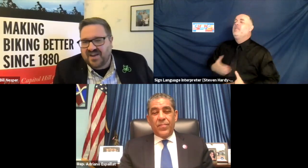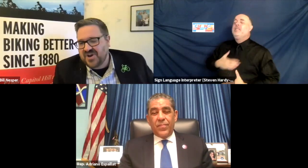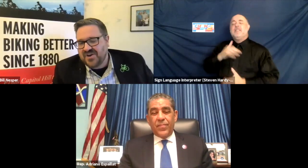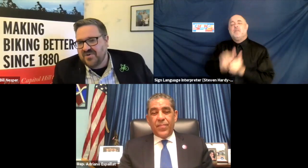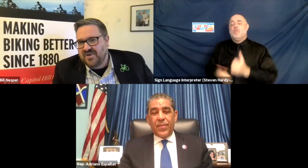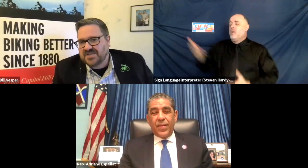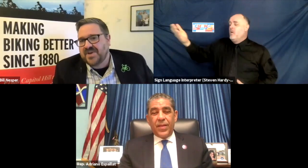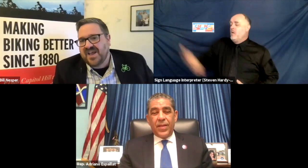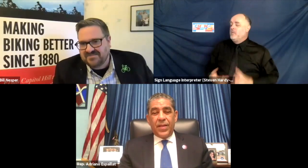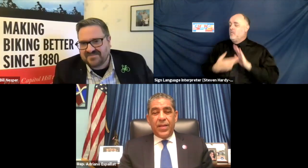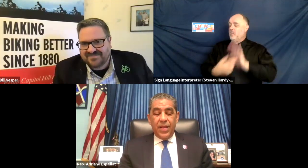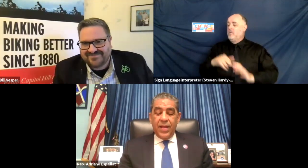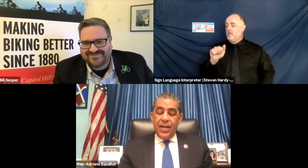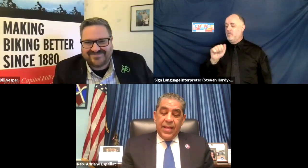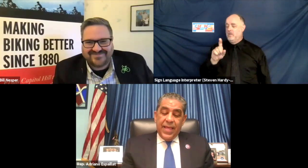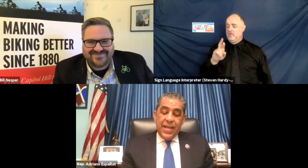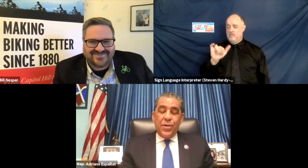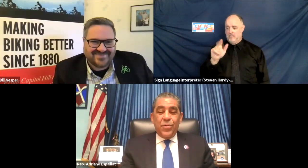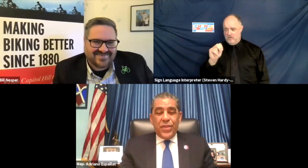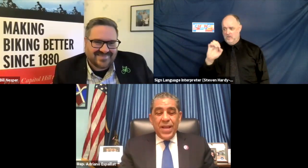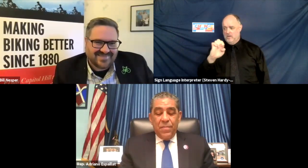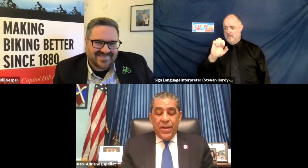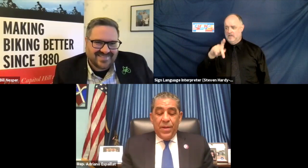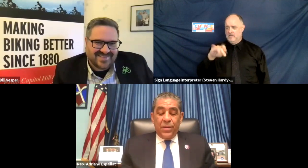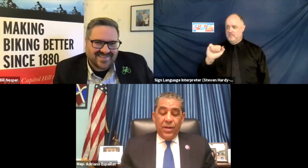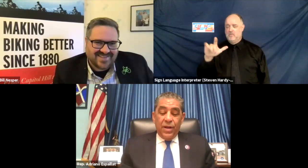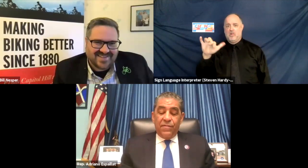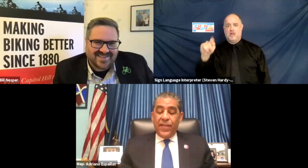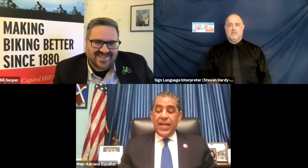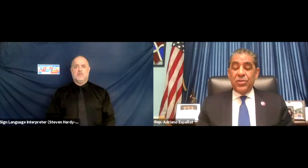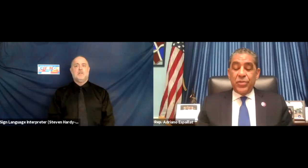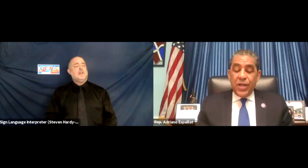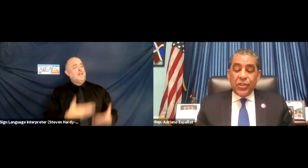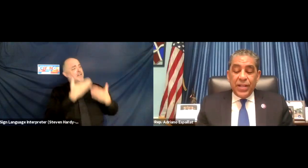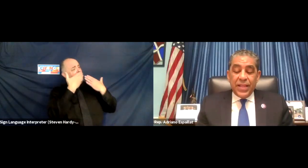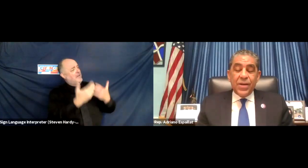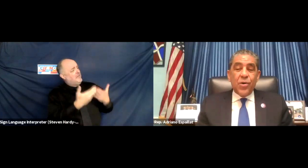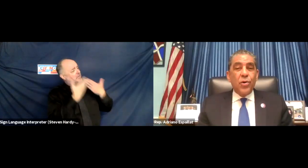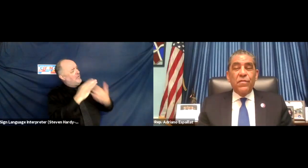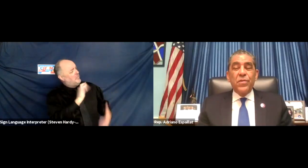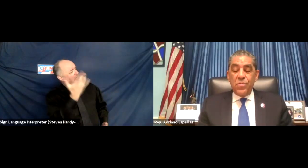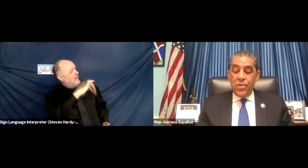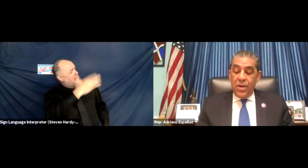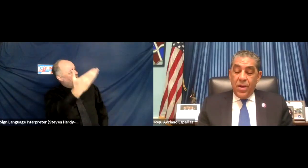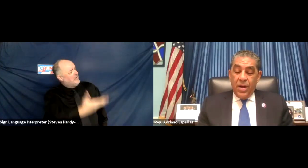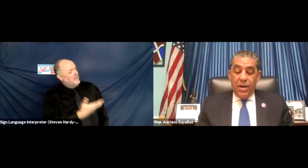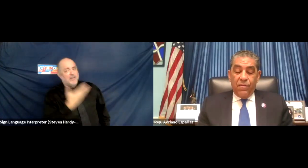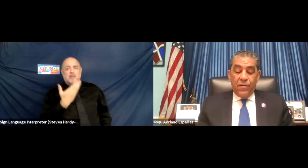Representative Adriano Espiate. Thank you, Bill, for that introduction, and thank all of